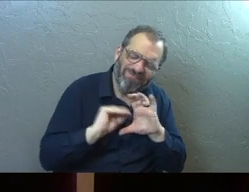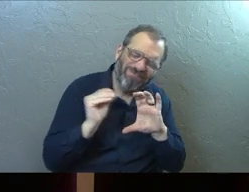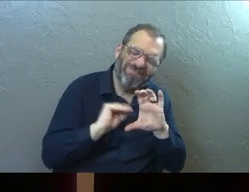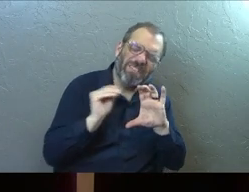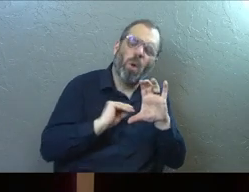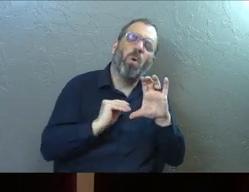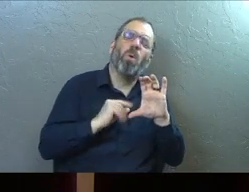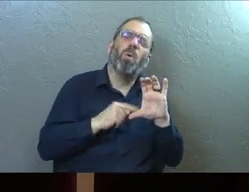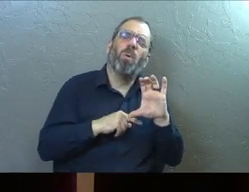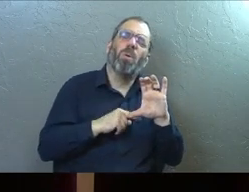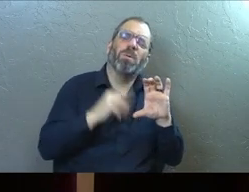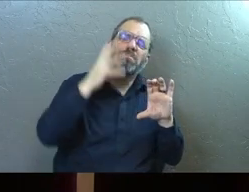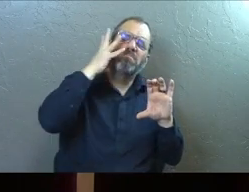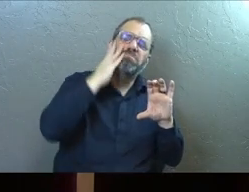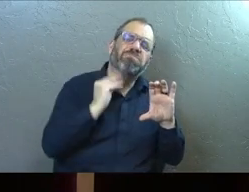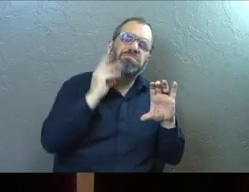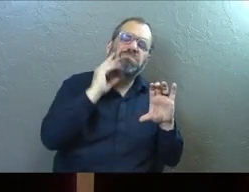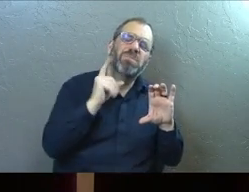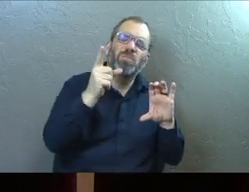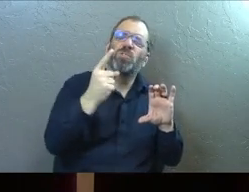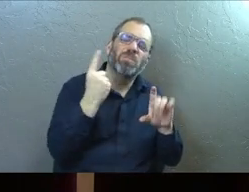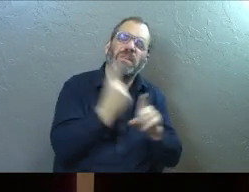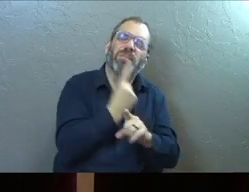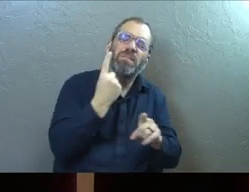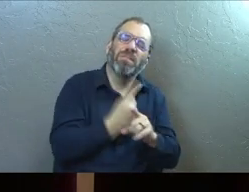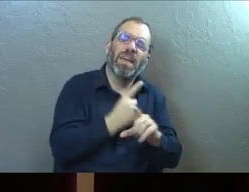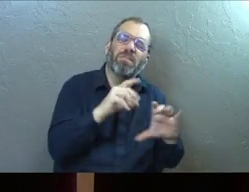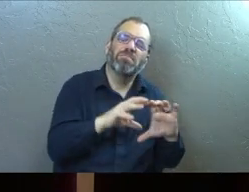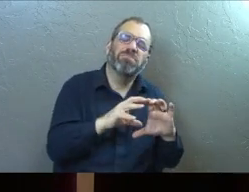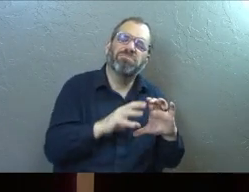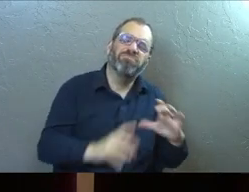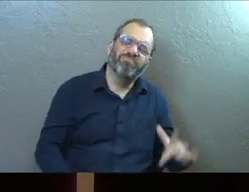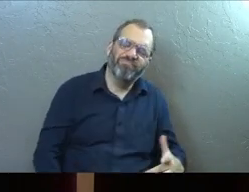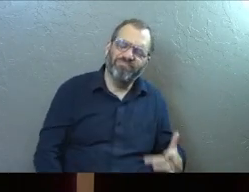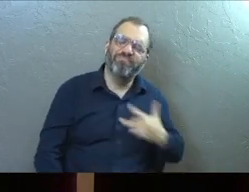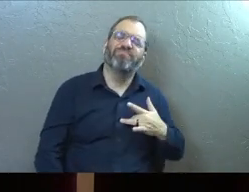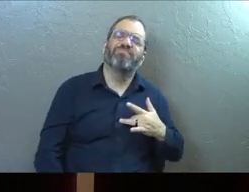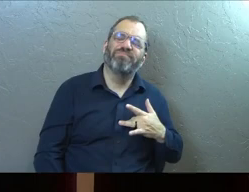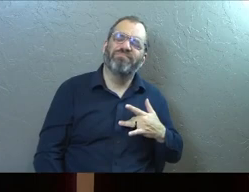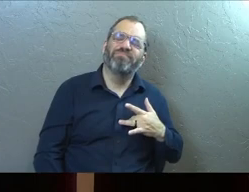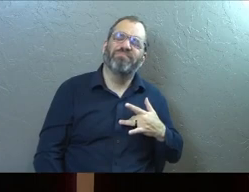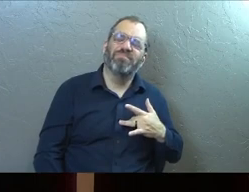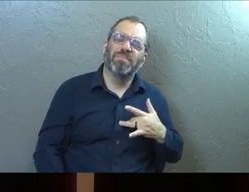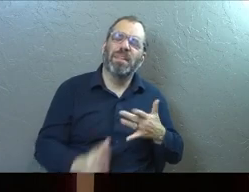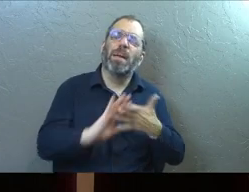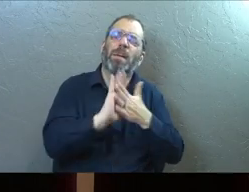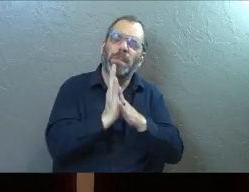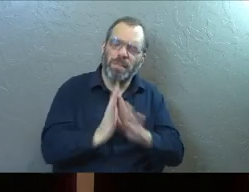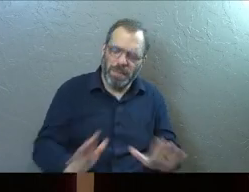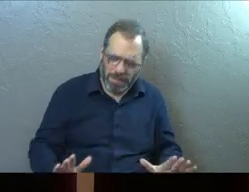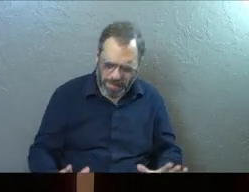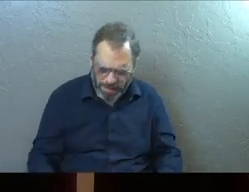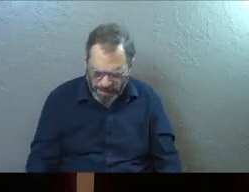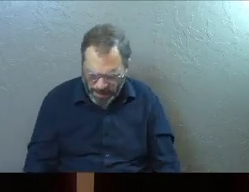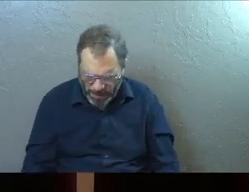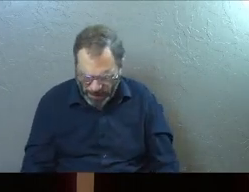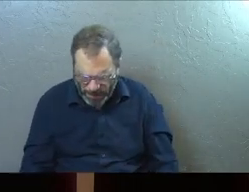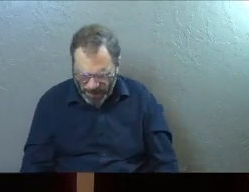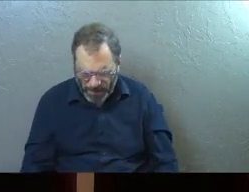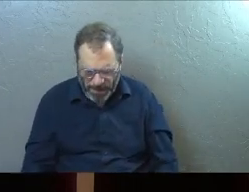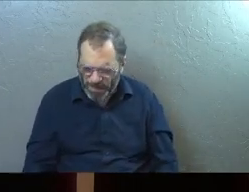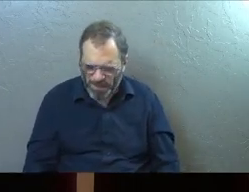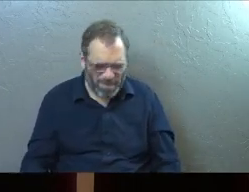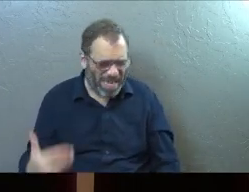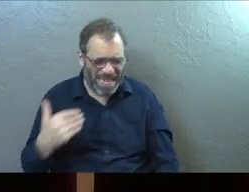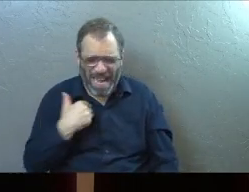of all these moments where you've been faithful and you've been good, and we store those things, and that brings us peace. God, I don't